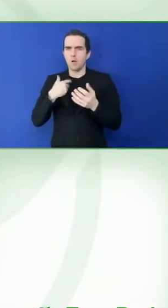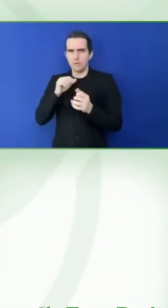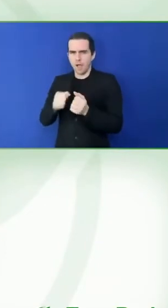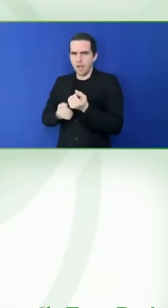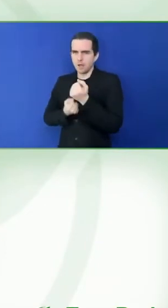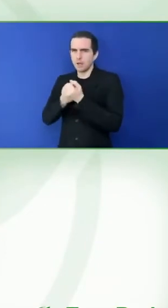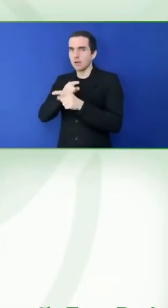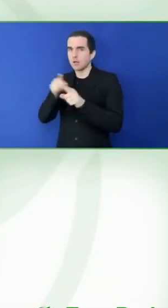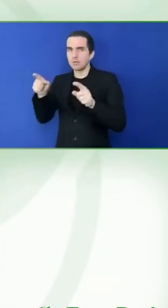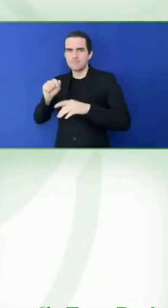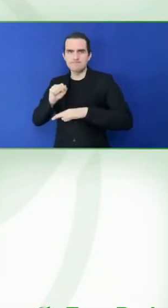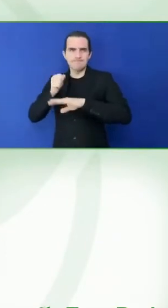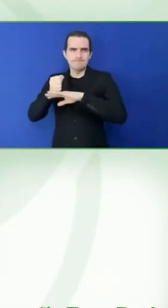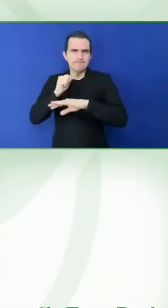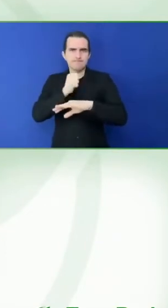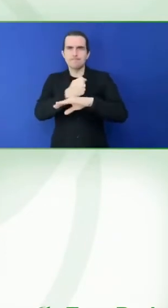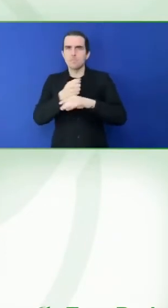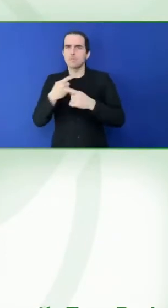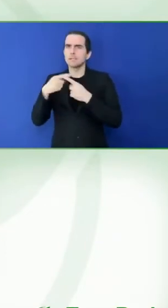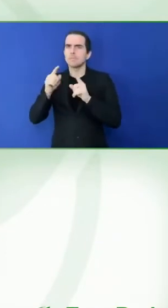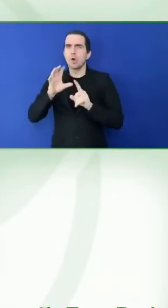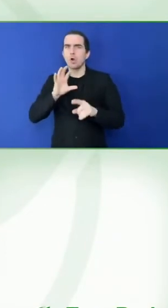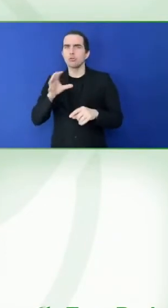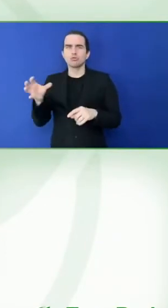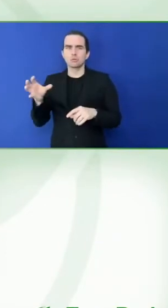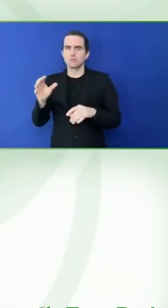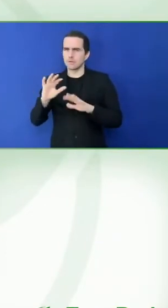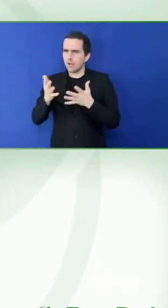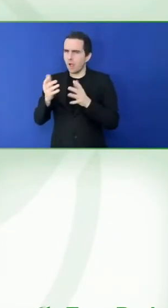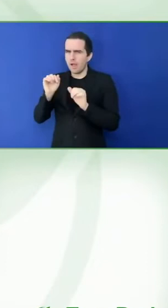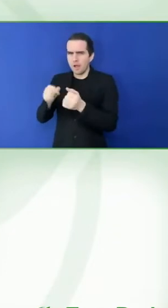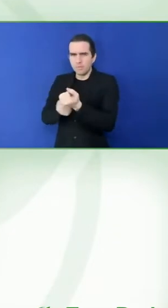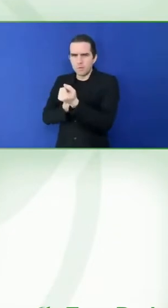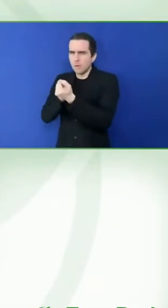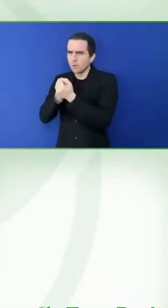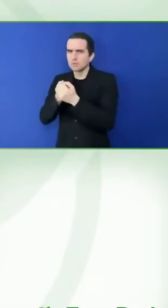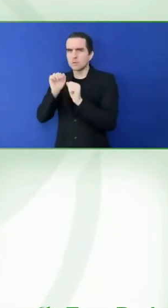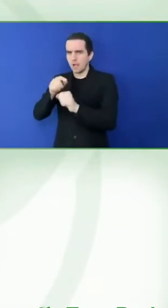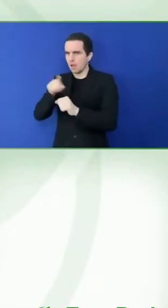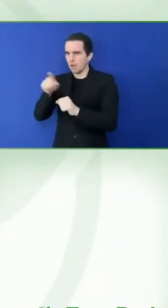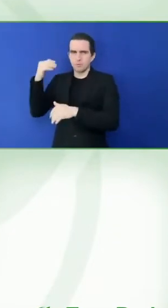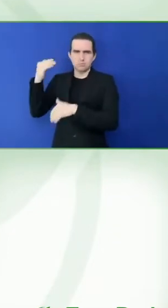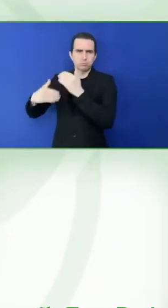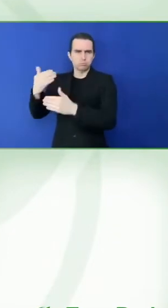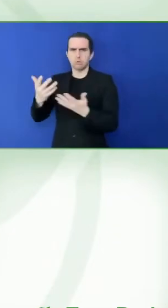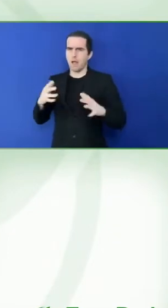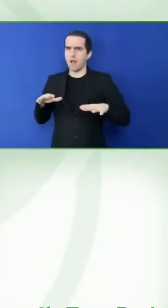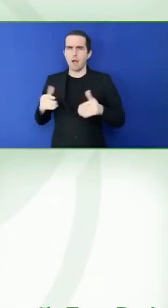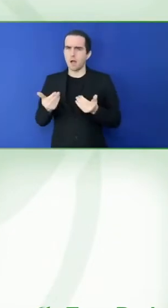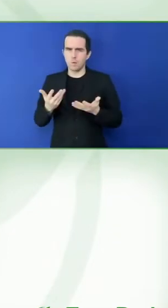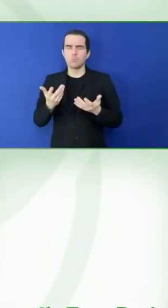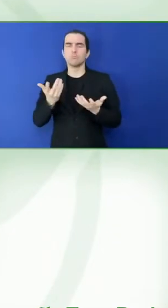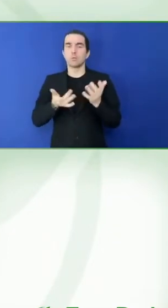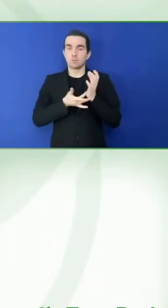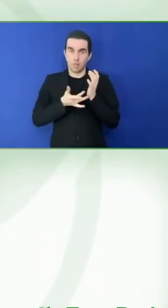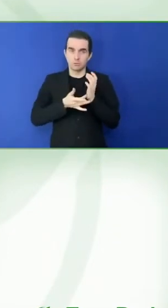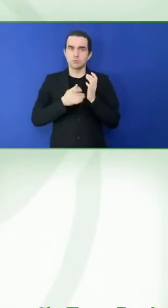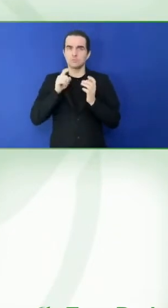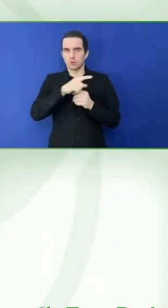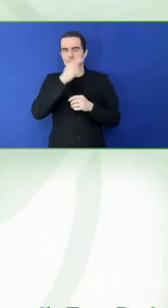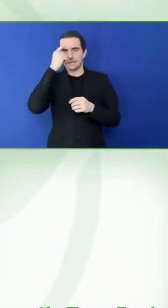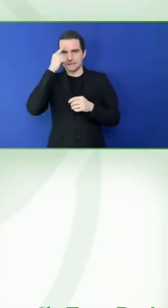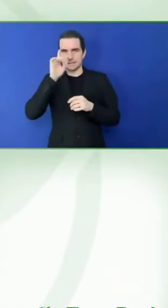startups to get that answer, so we know how to make these changes so they can be more successful. Because I think that's the answer to scale, is